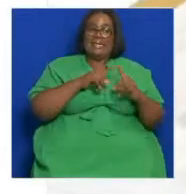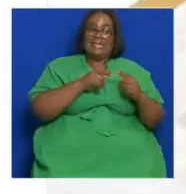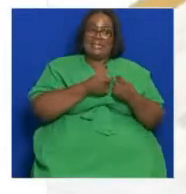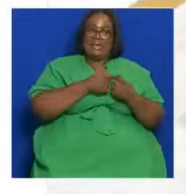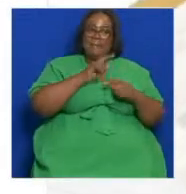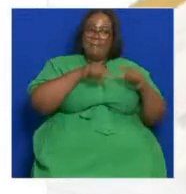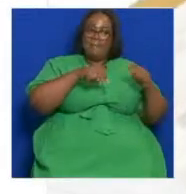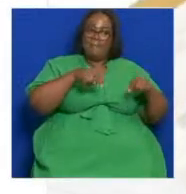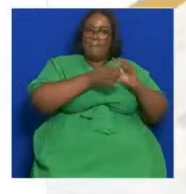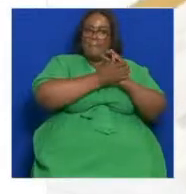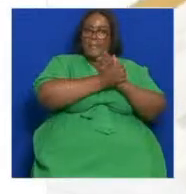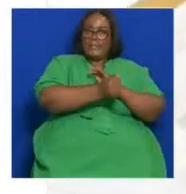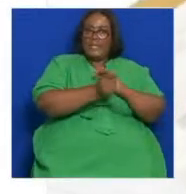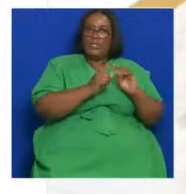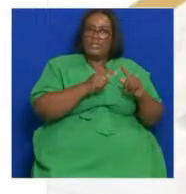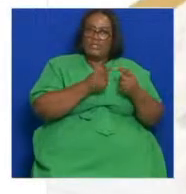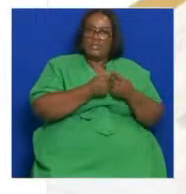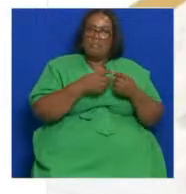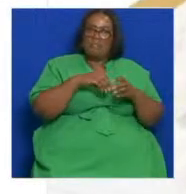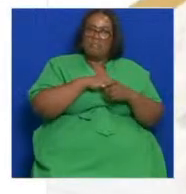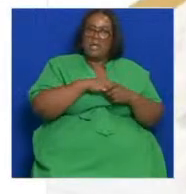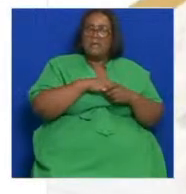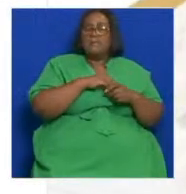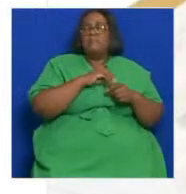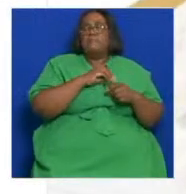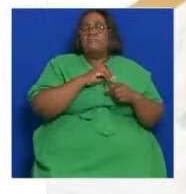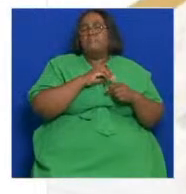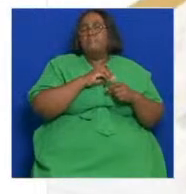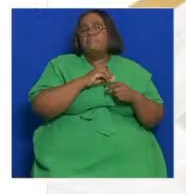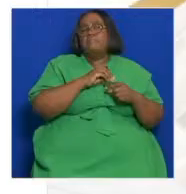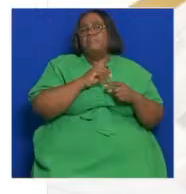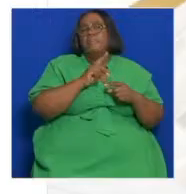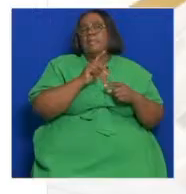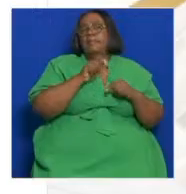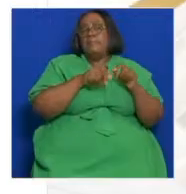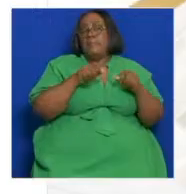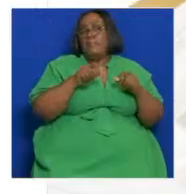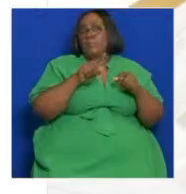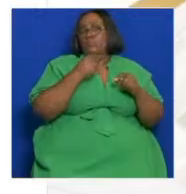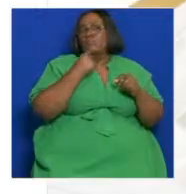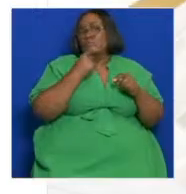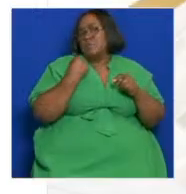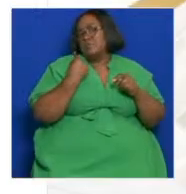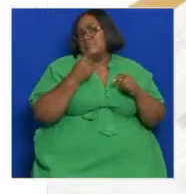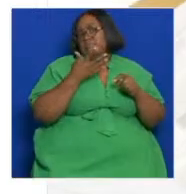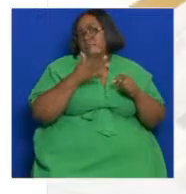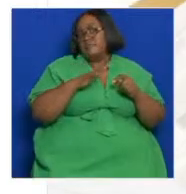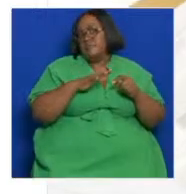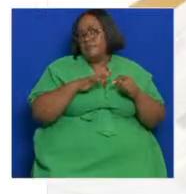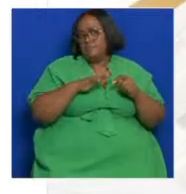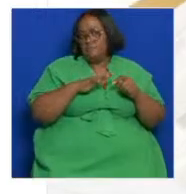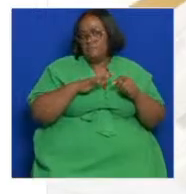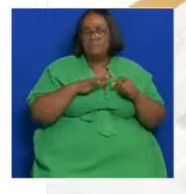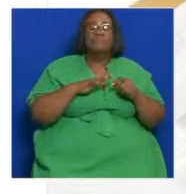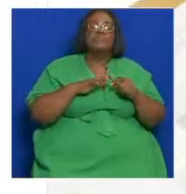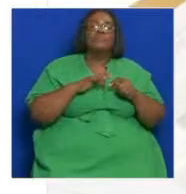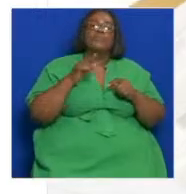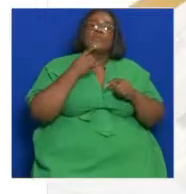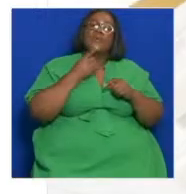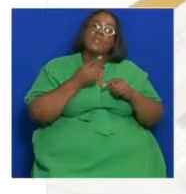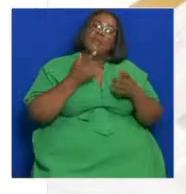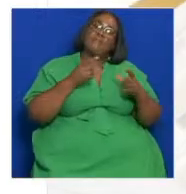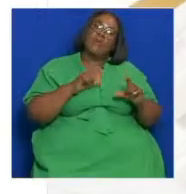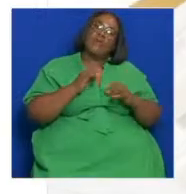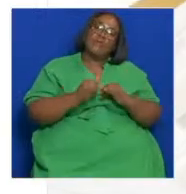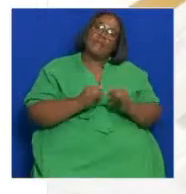which consists of the various functionaries that you mentioned. Now, you then say at paragraph 11